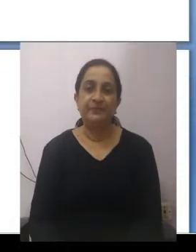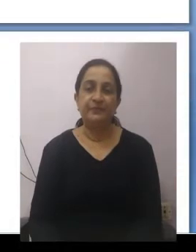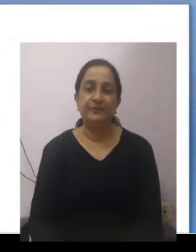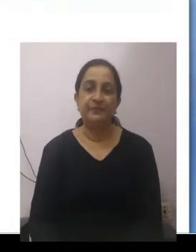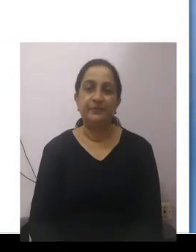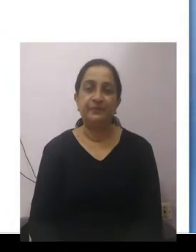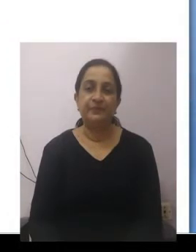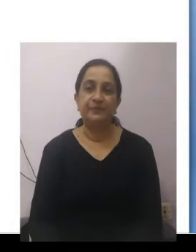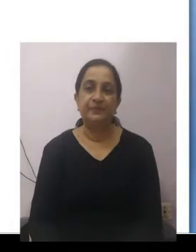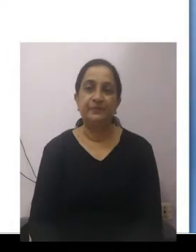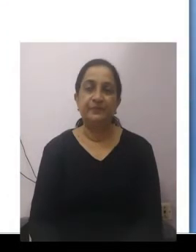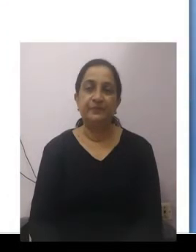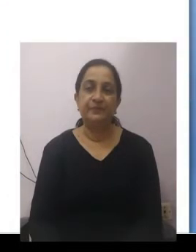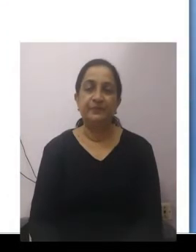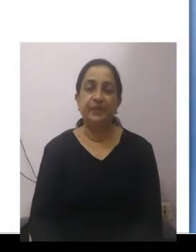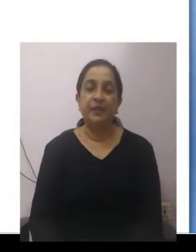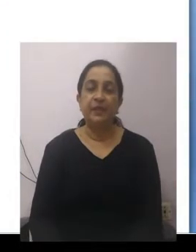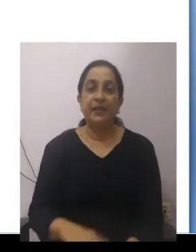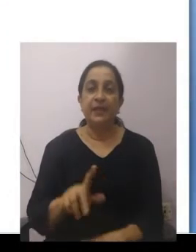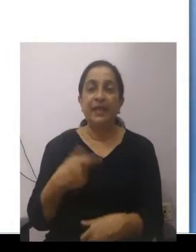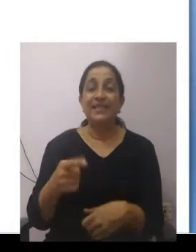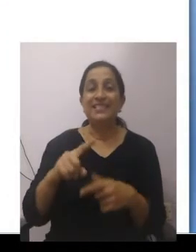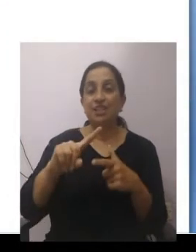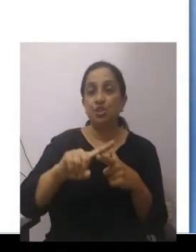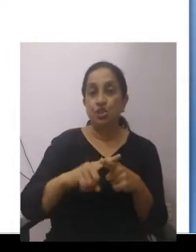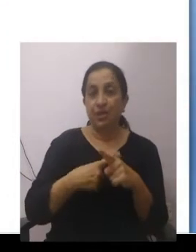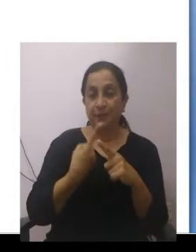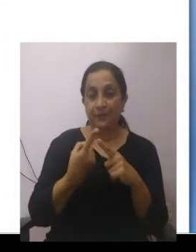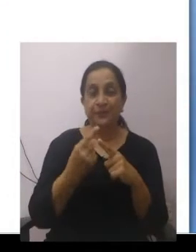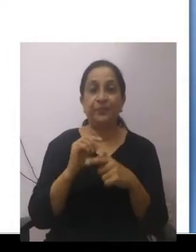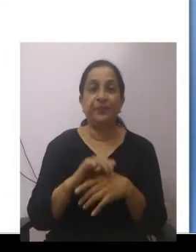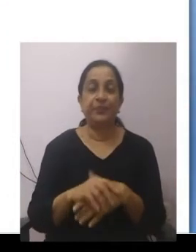Let us move on to next, that is J.